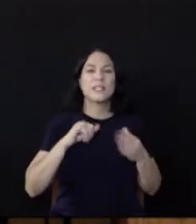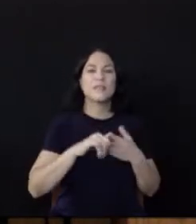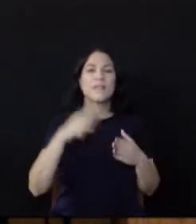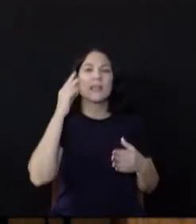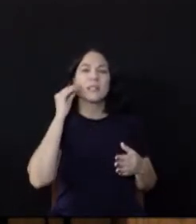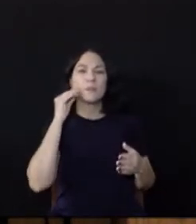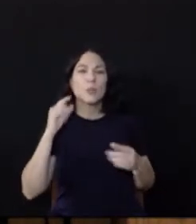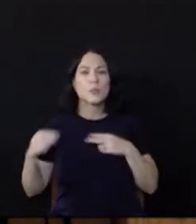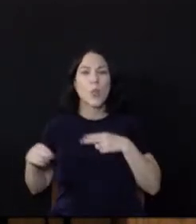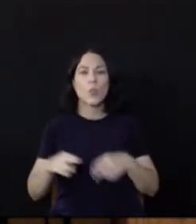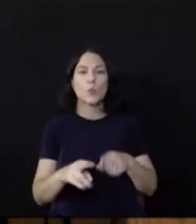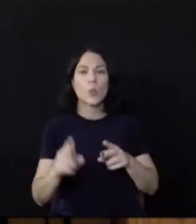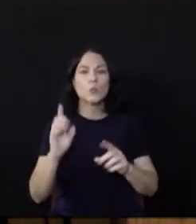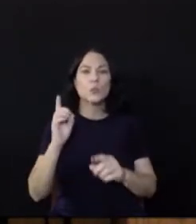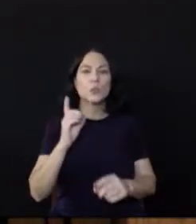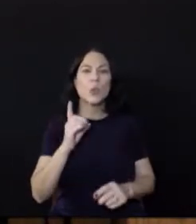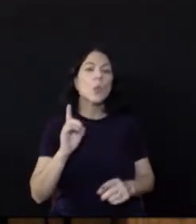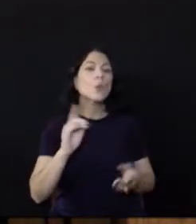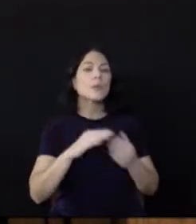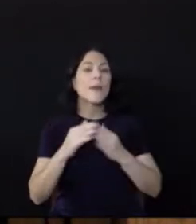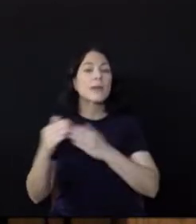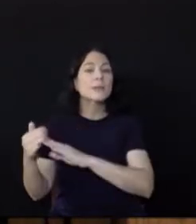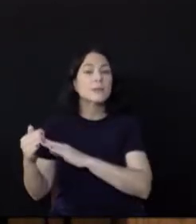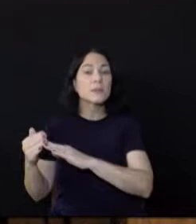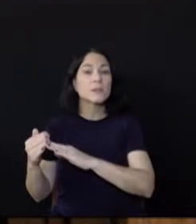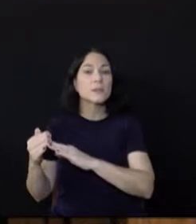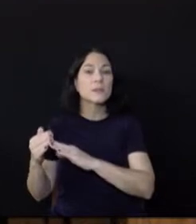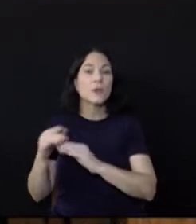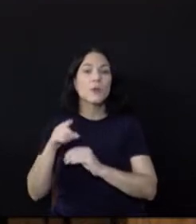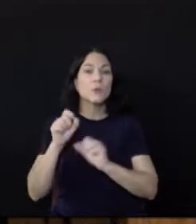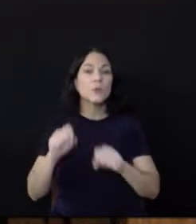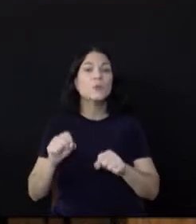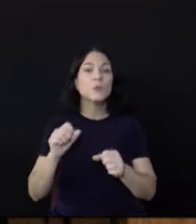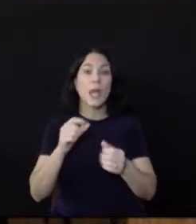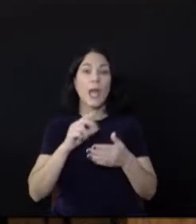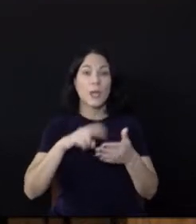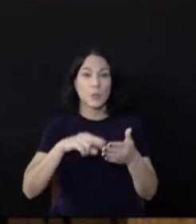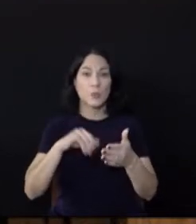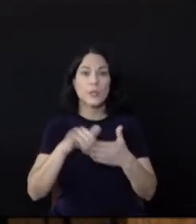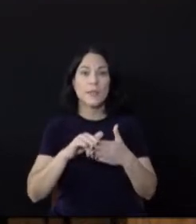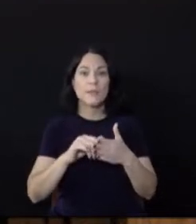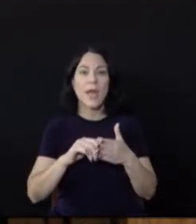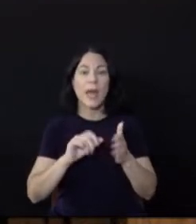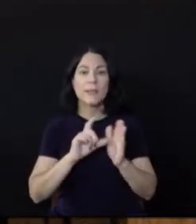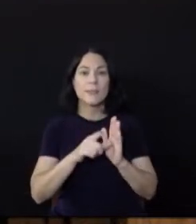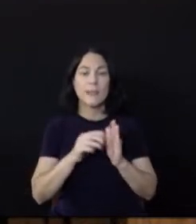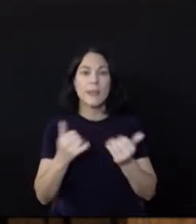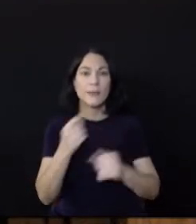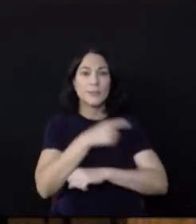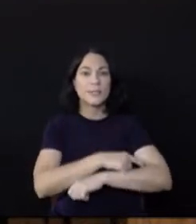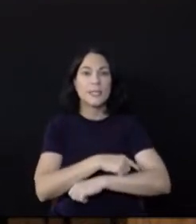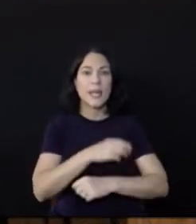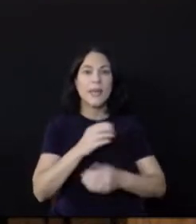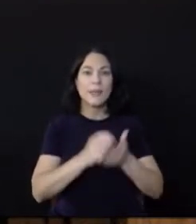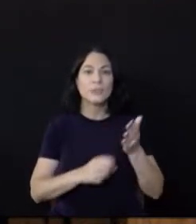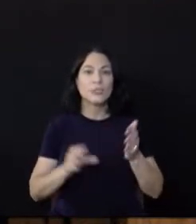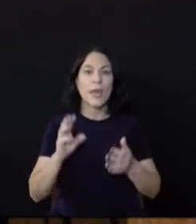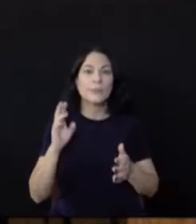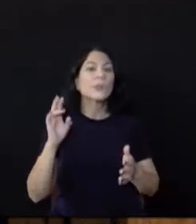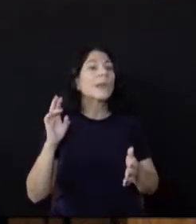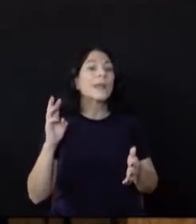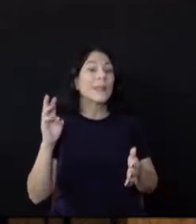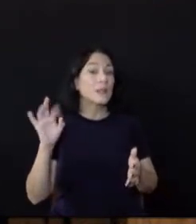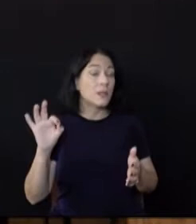turn to Acts chapter 9 and read about that later today. And even though Paul didn't see the